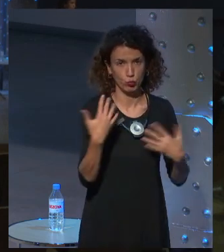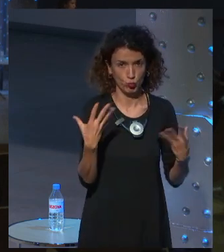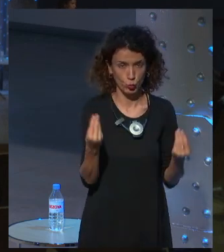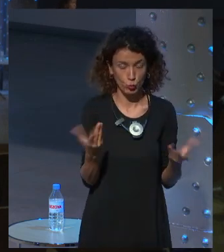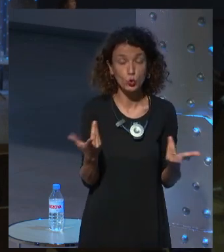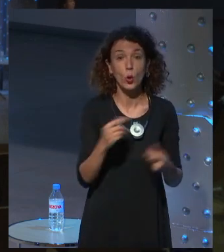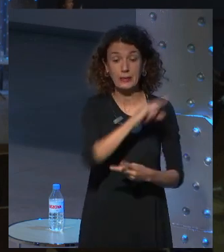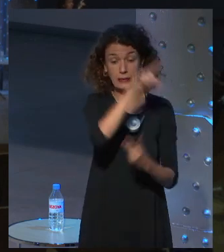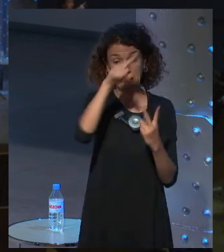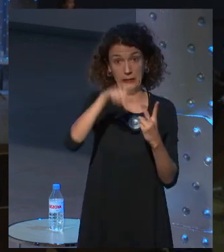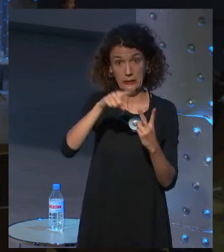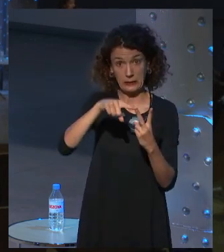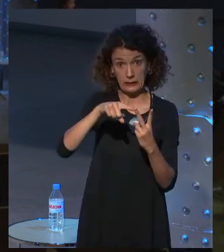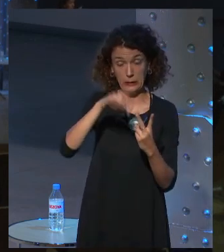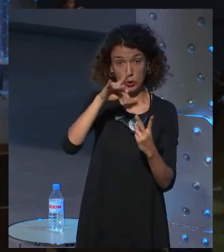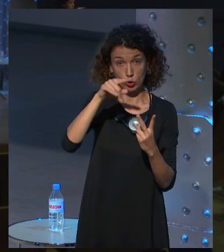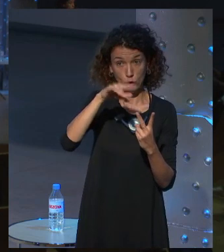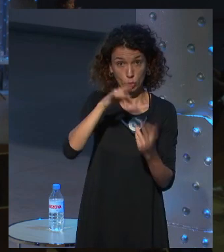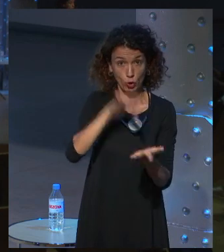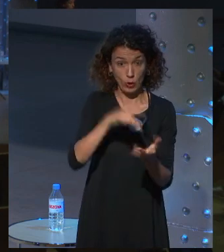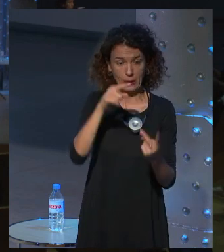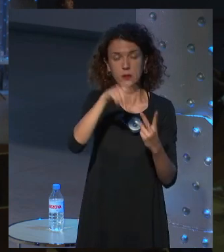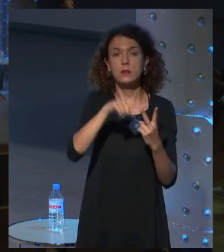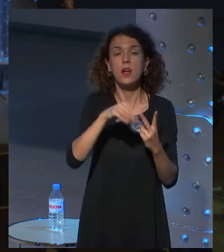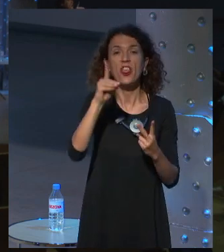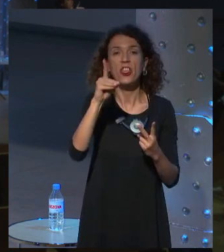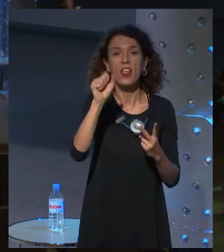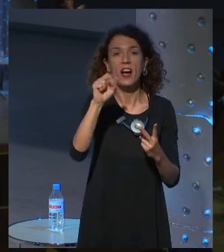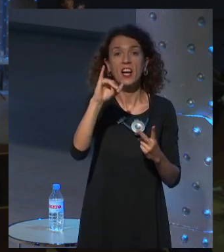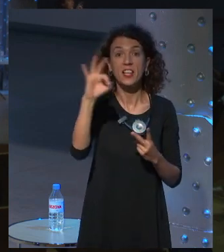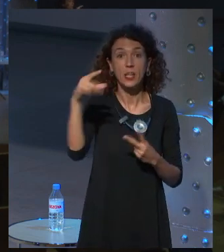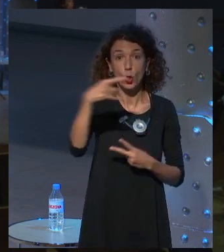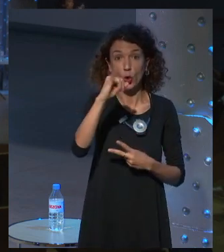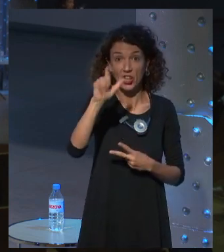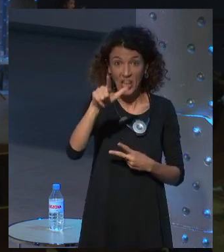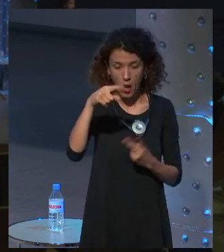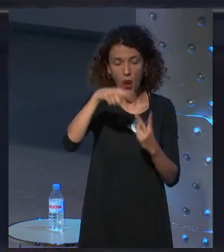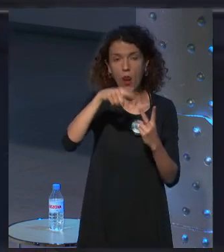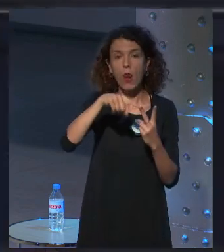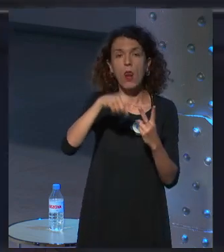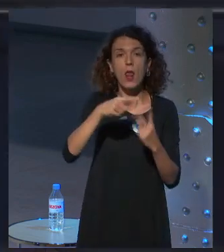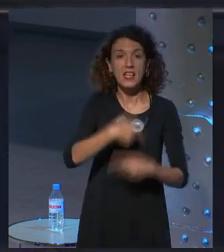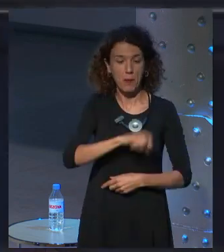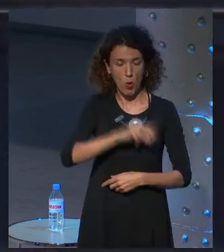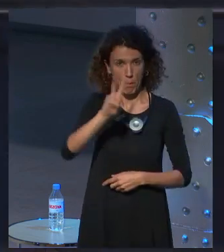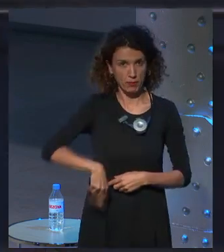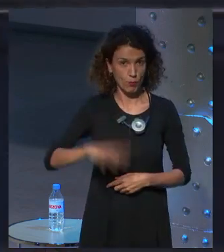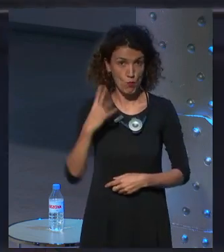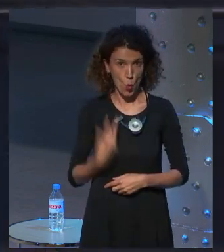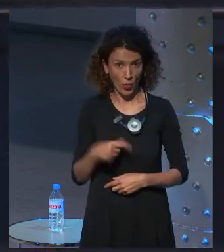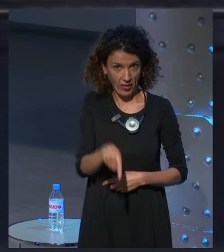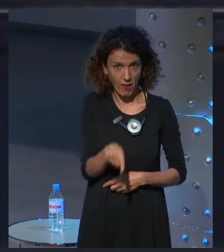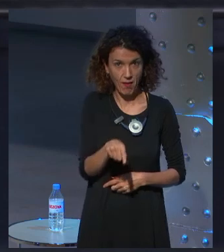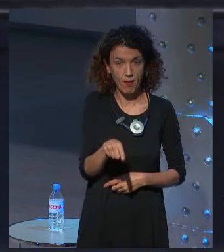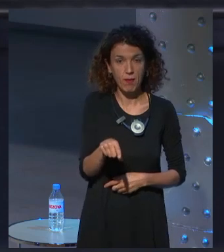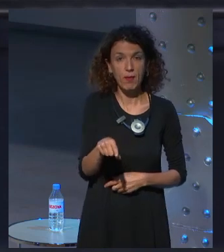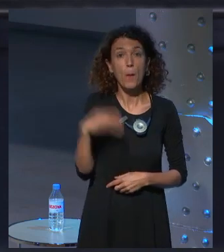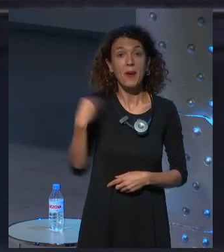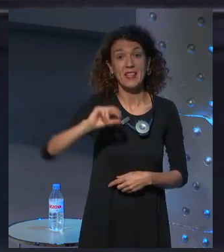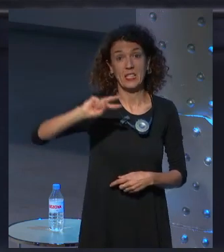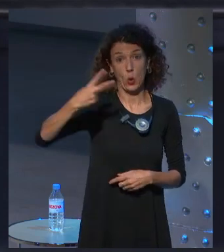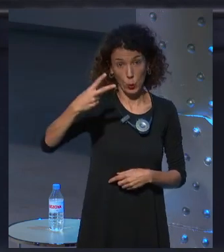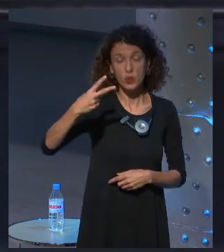having a huge impact on the labor market. The second event that we had together with Darío Gil, he's a Spaniard